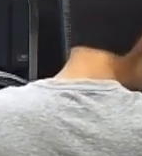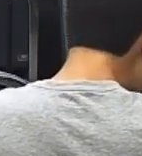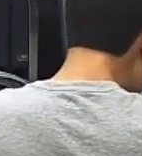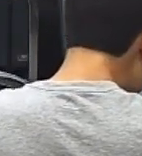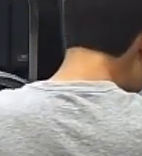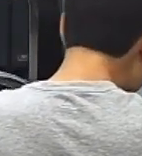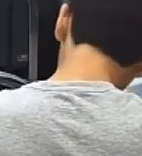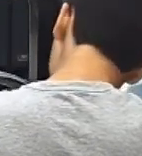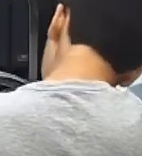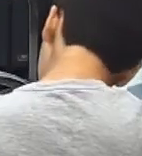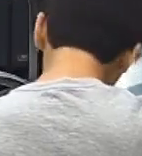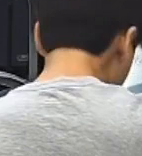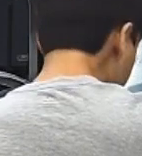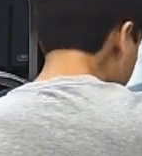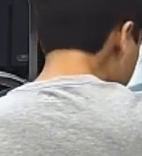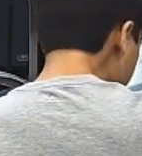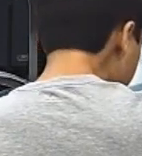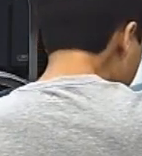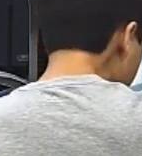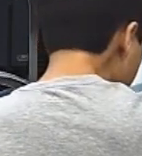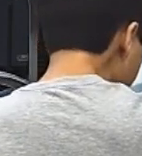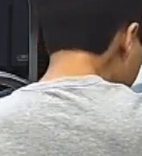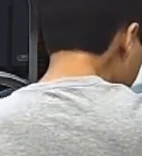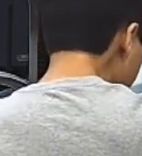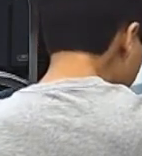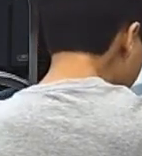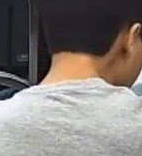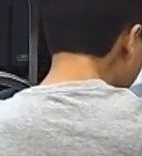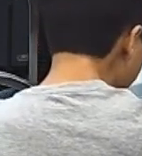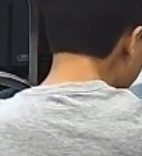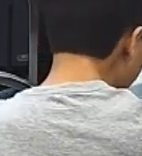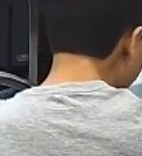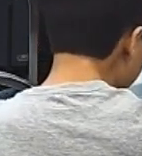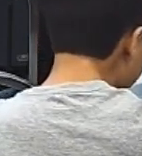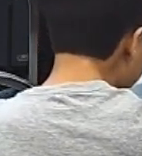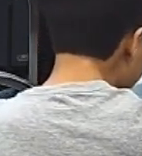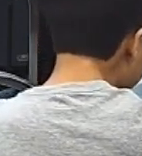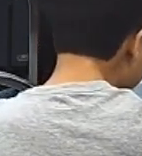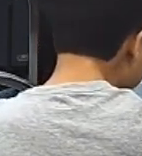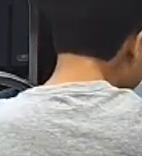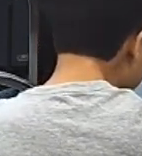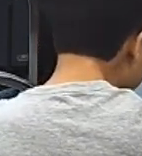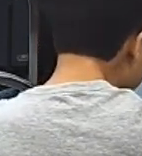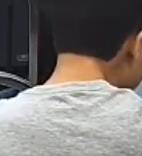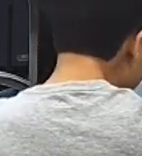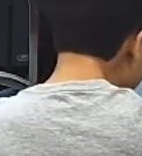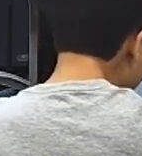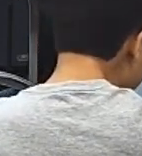We're going to sing a song for the children and then end the service.